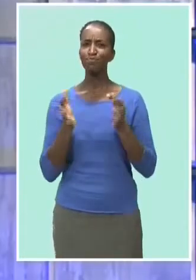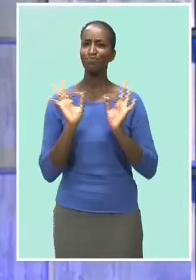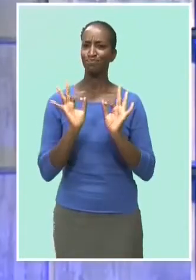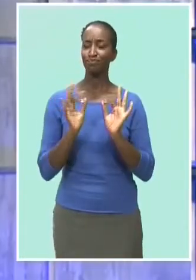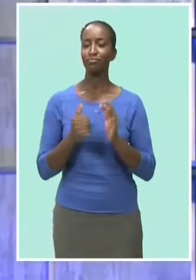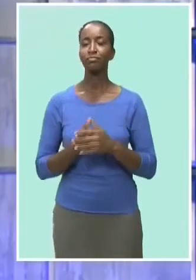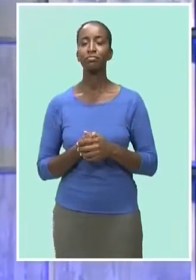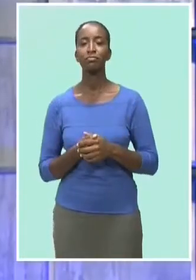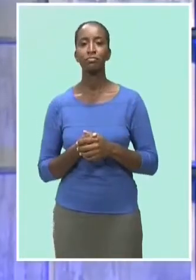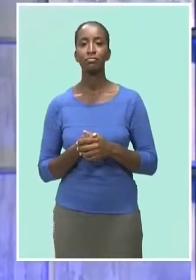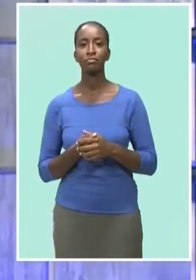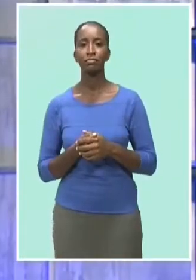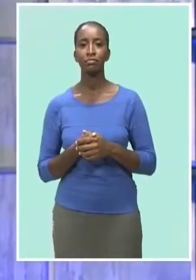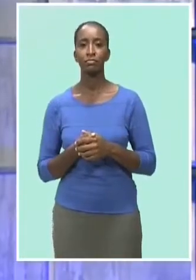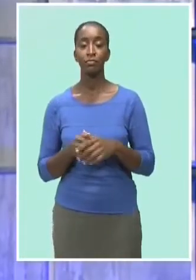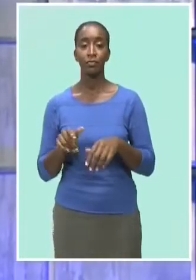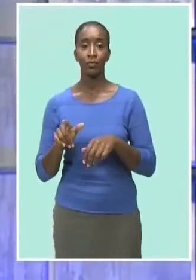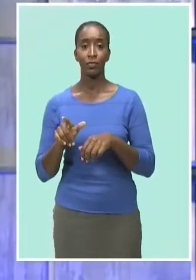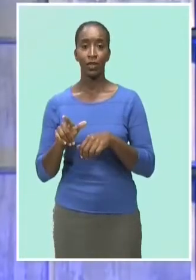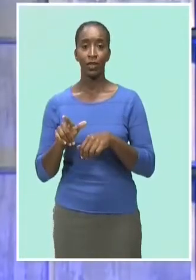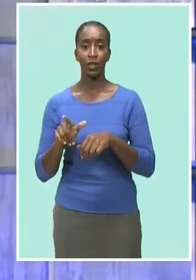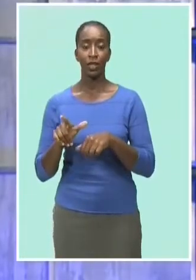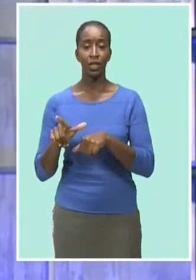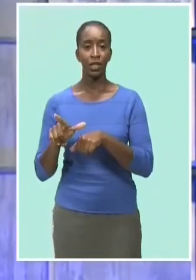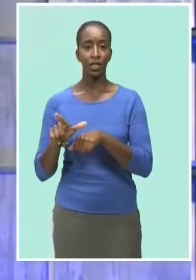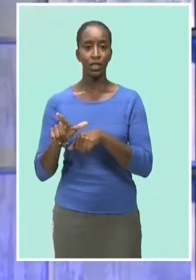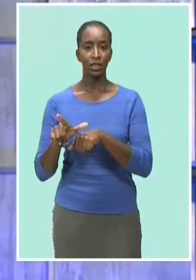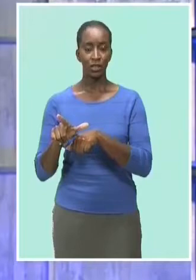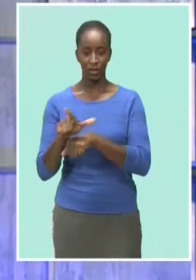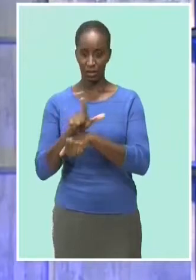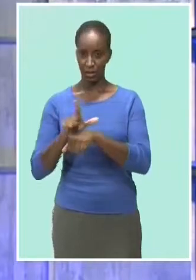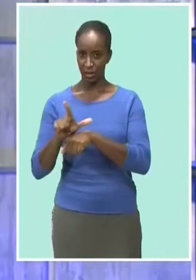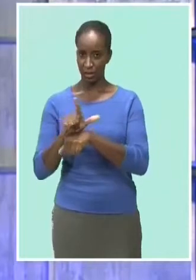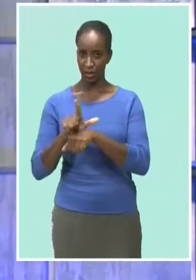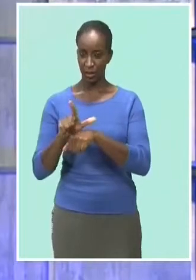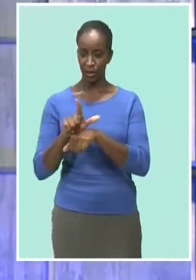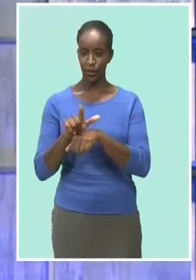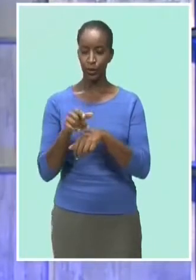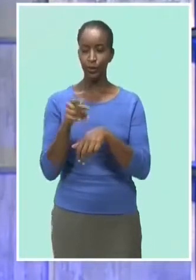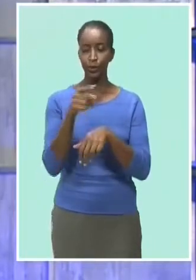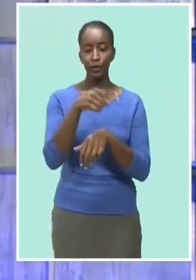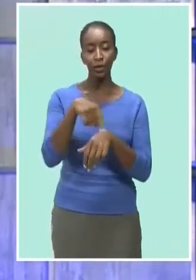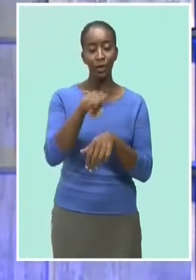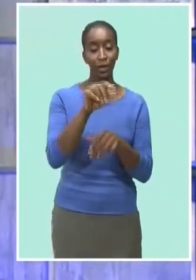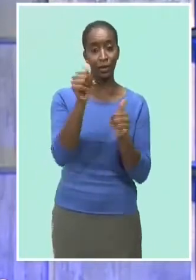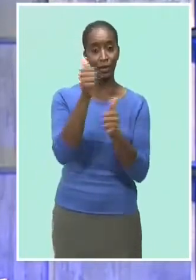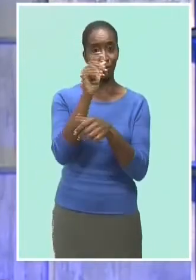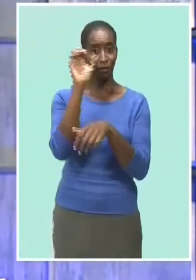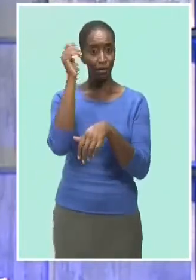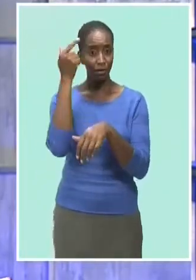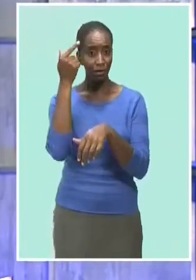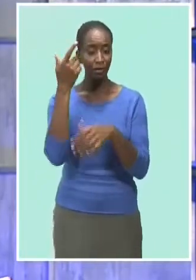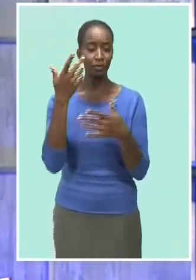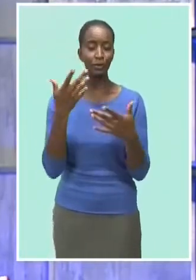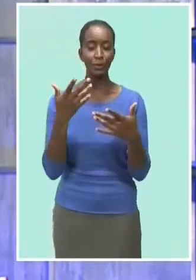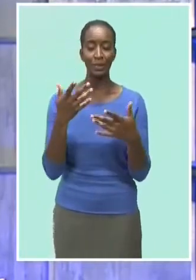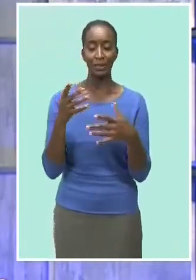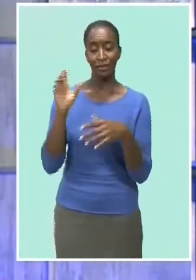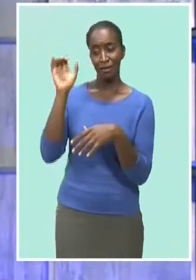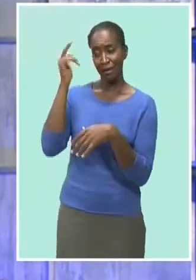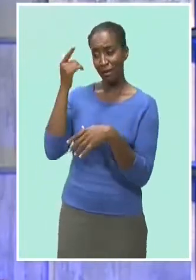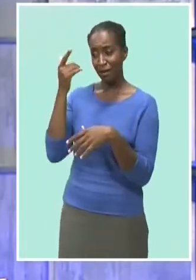St. Lucia's Civil Service Association says the government's negative response to its request to waive the taxes on the 2016 to